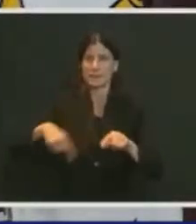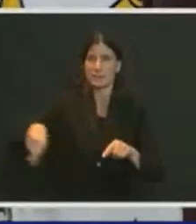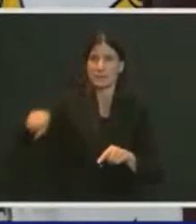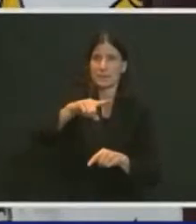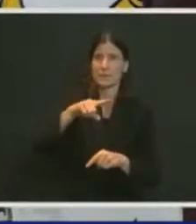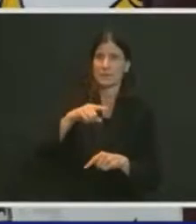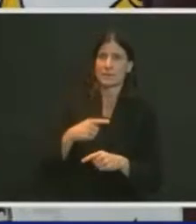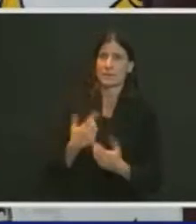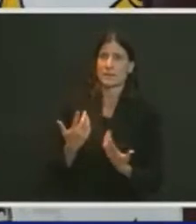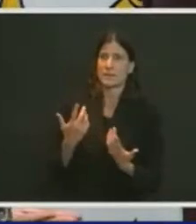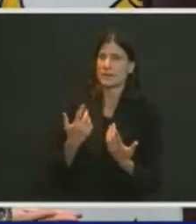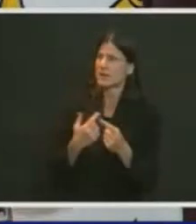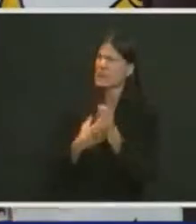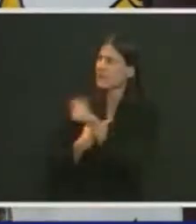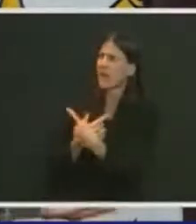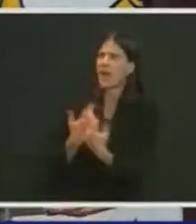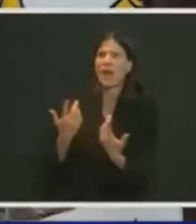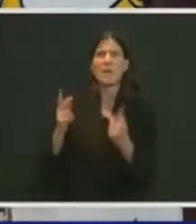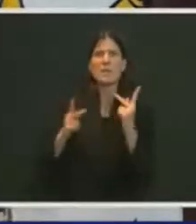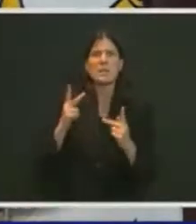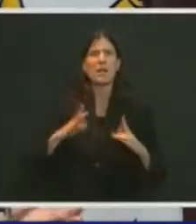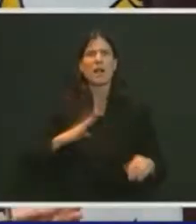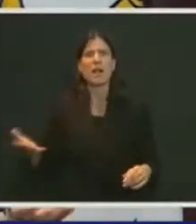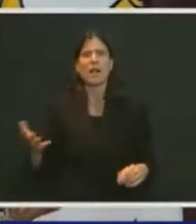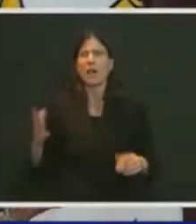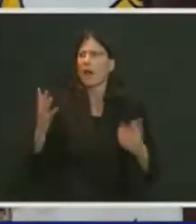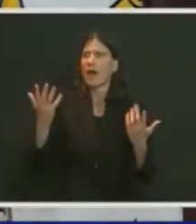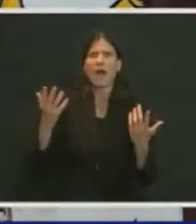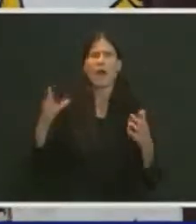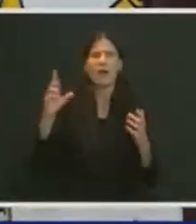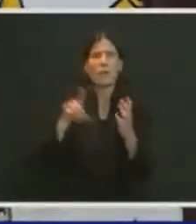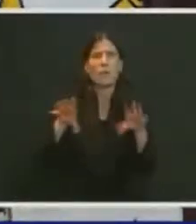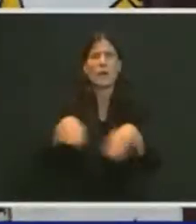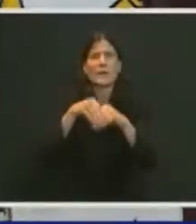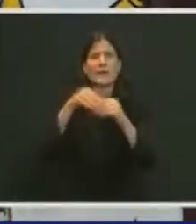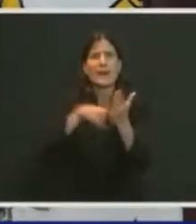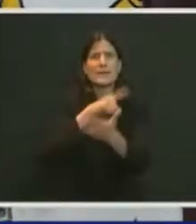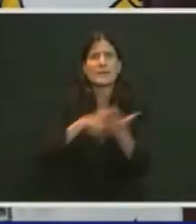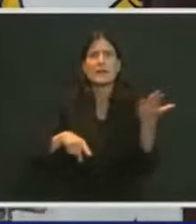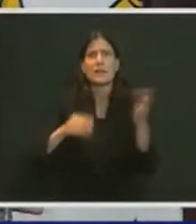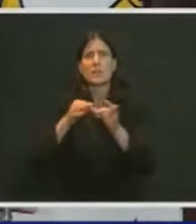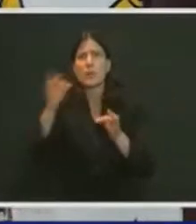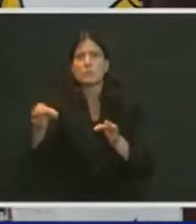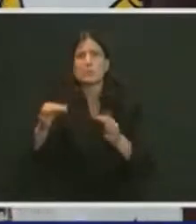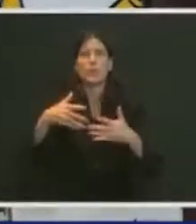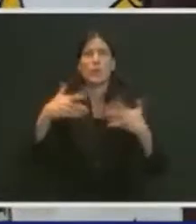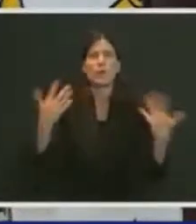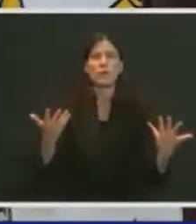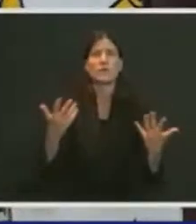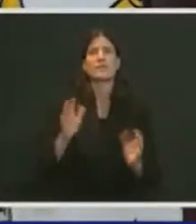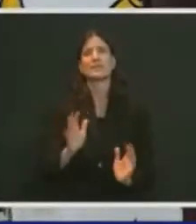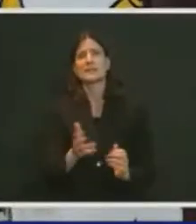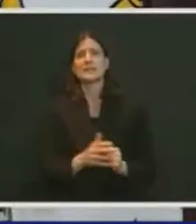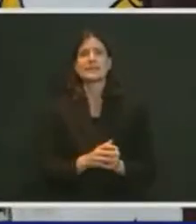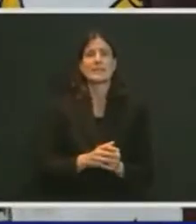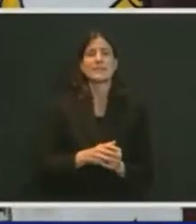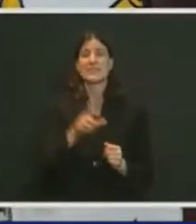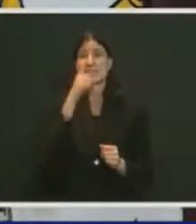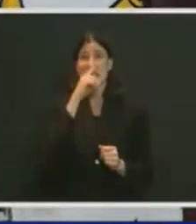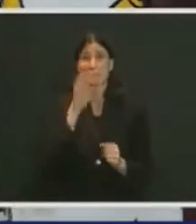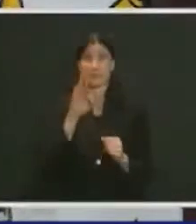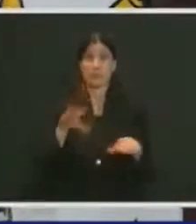a 50-person wedding? That's a tough call. Like, if you can wait, it'd be good to wait. So what I'd say